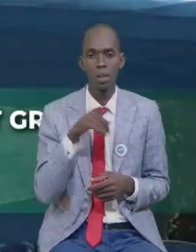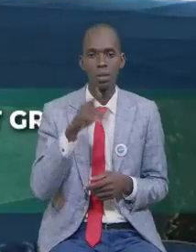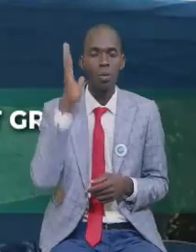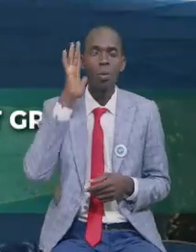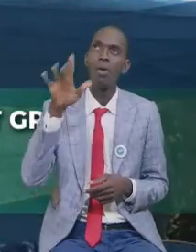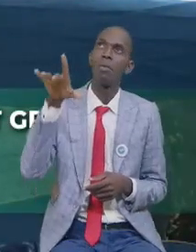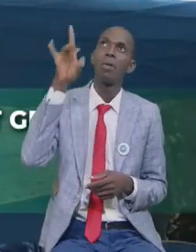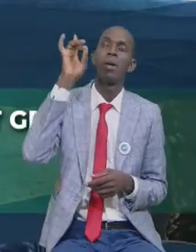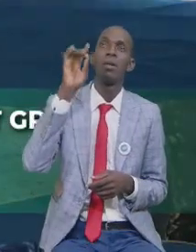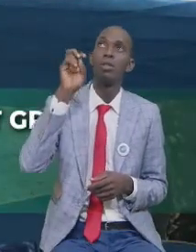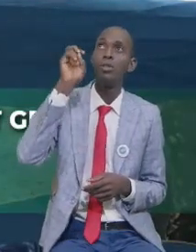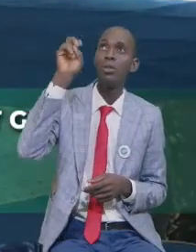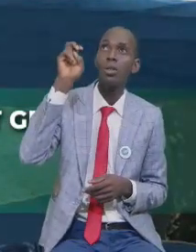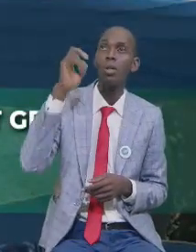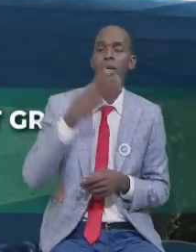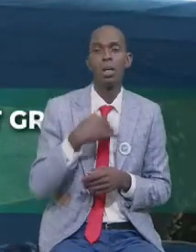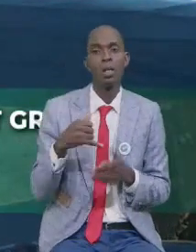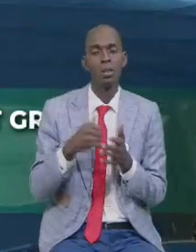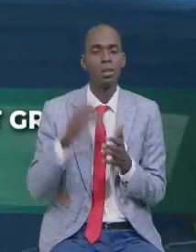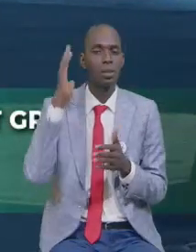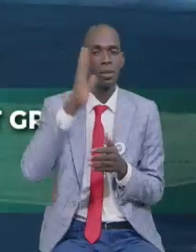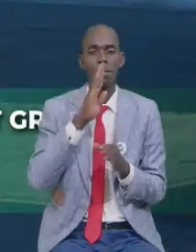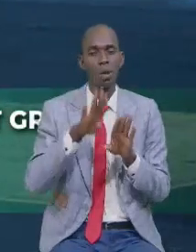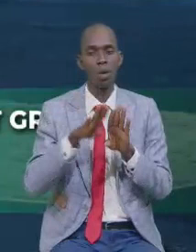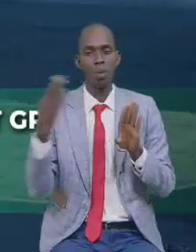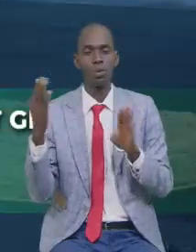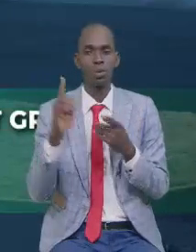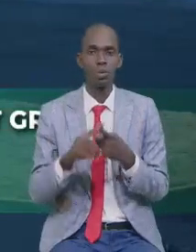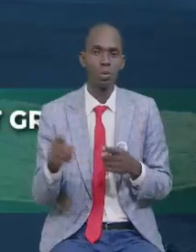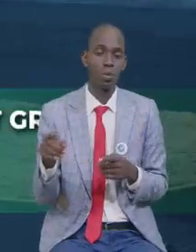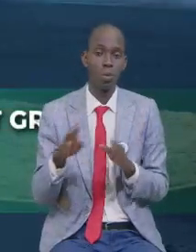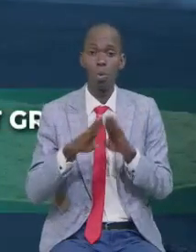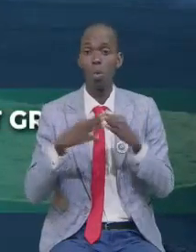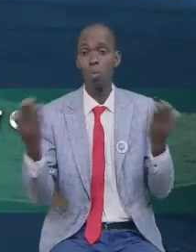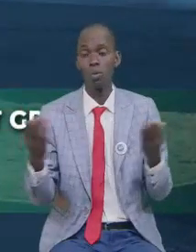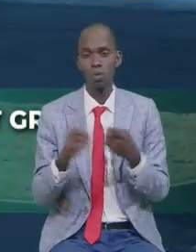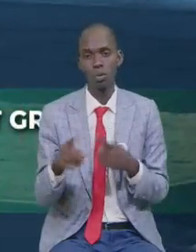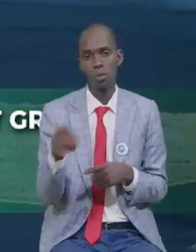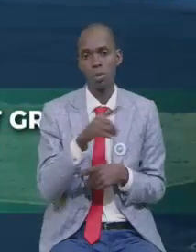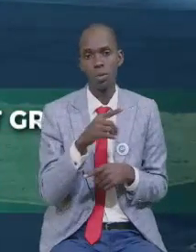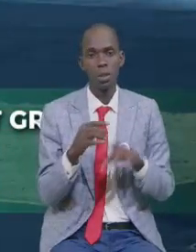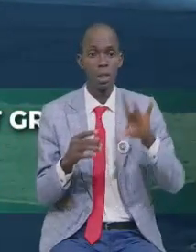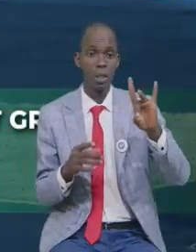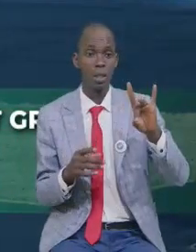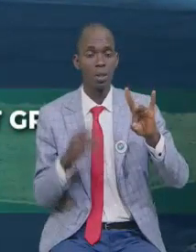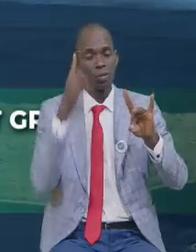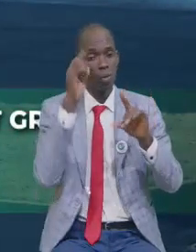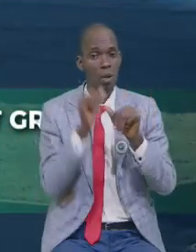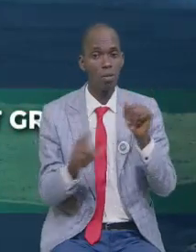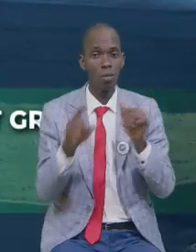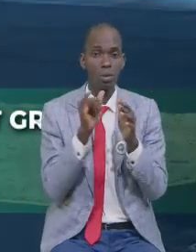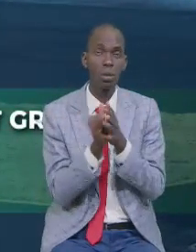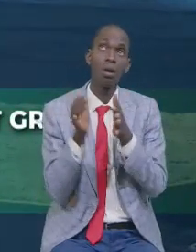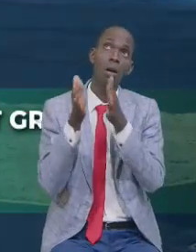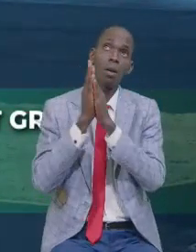find. Knock, and it shall be opened unto you. Verse 8, for everyone that asketh